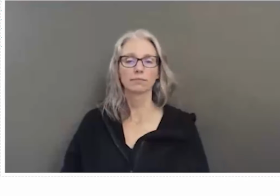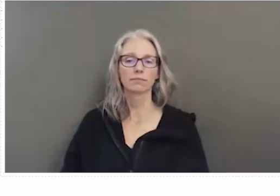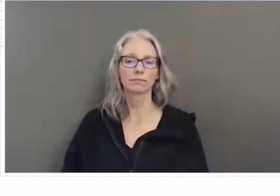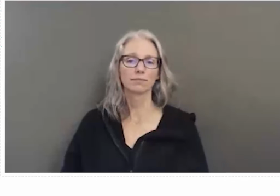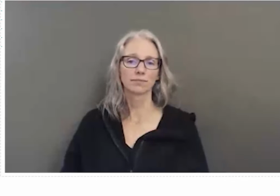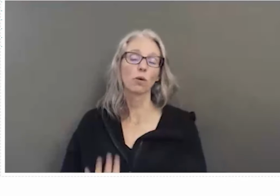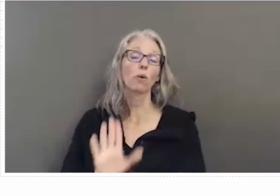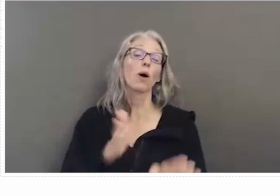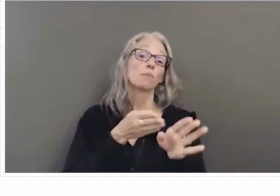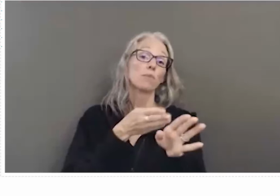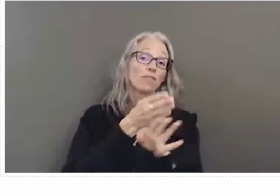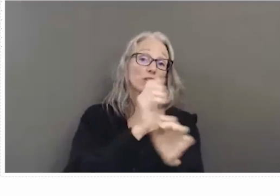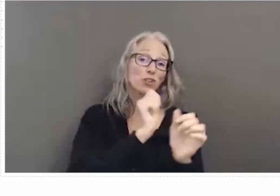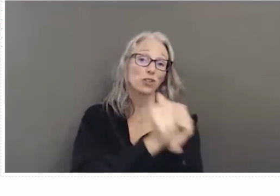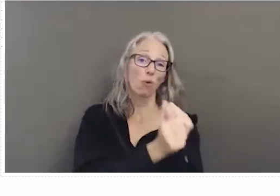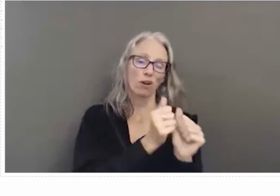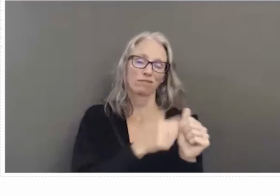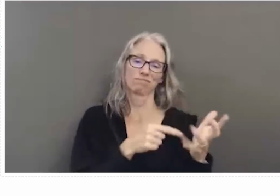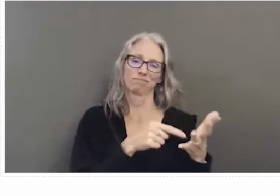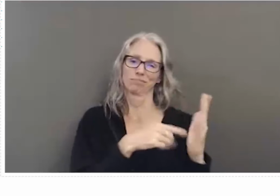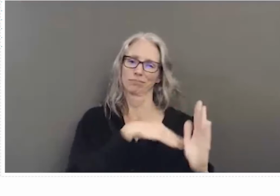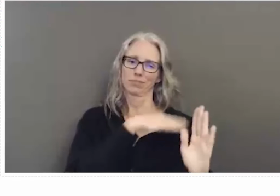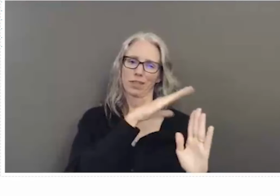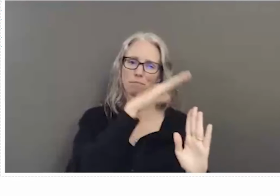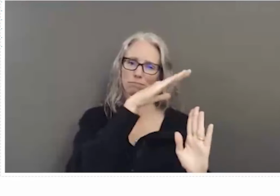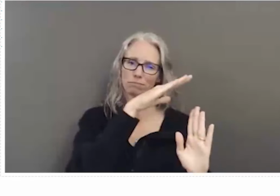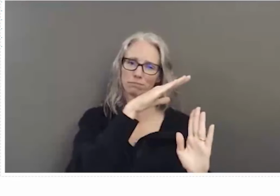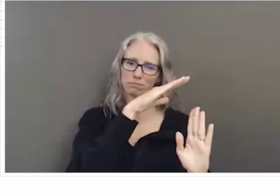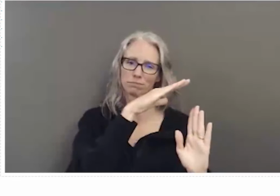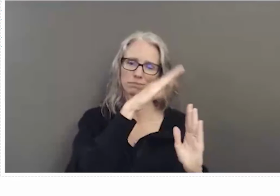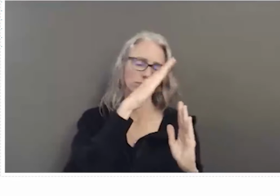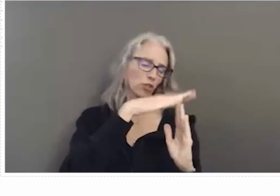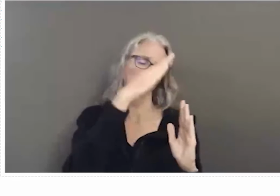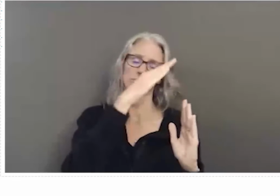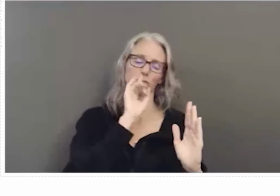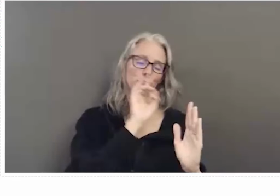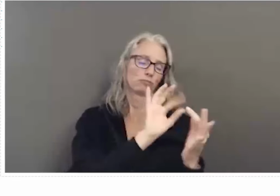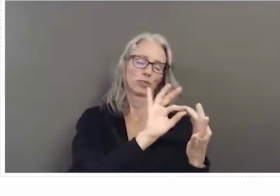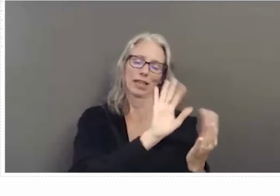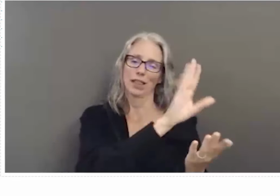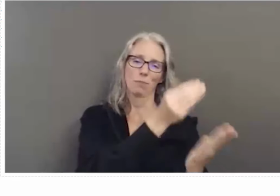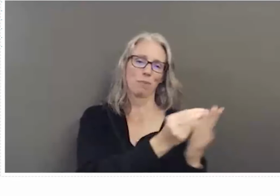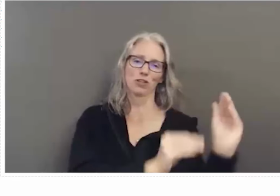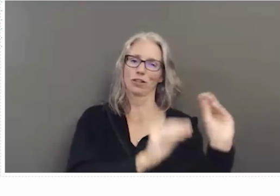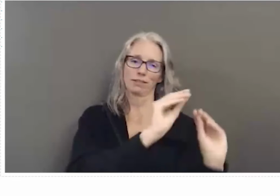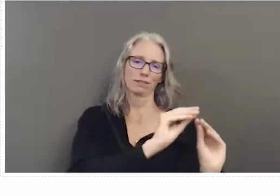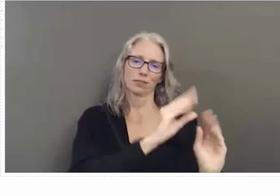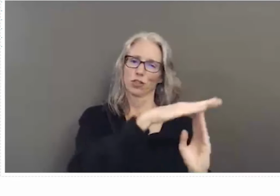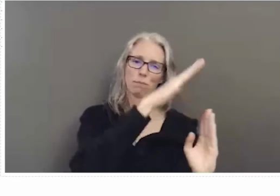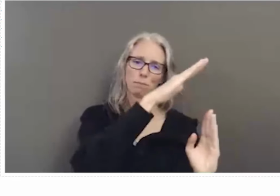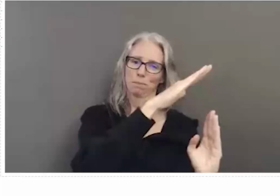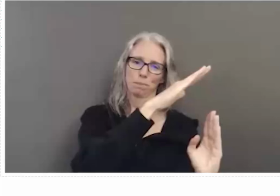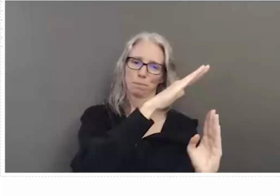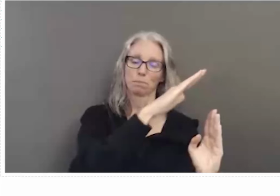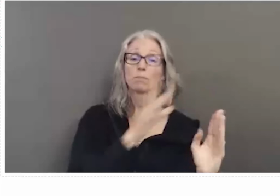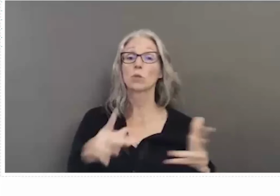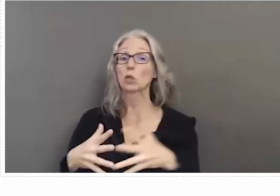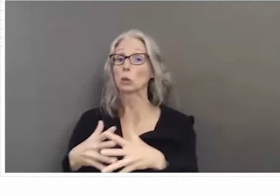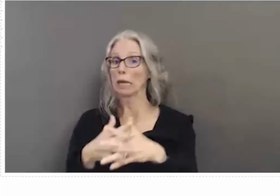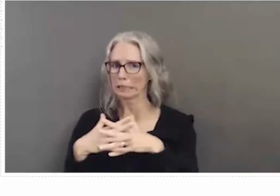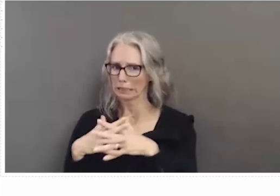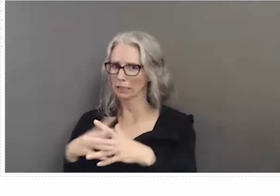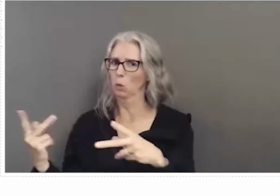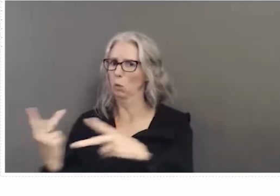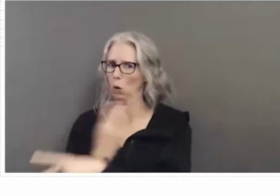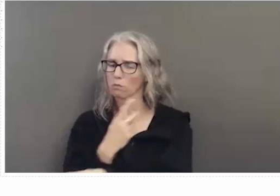the upper hand in terms of budget. It's less the case than in the United States. However, it's still gravitating around